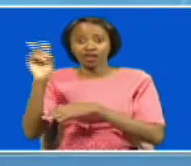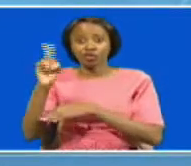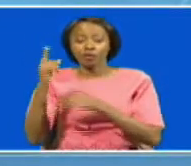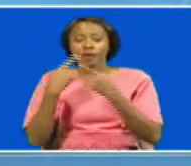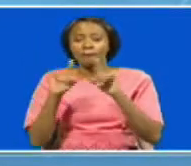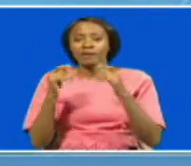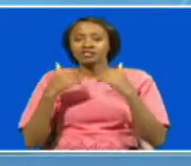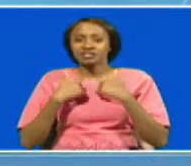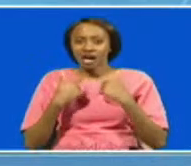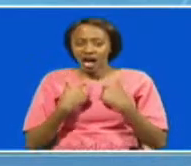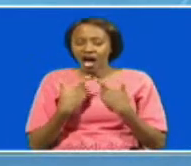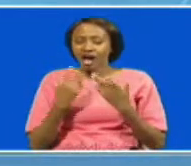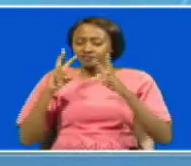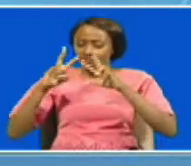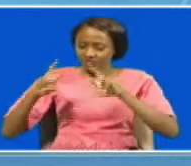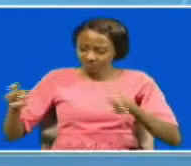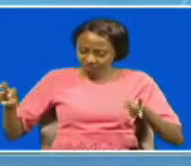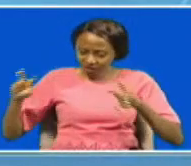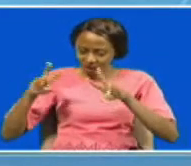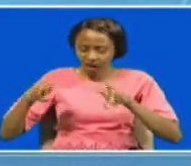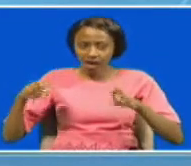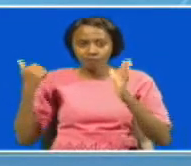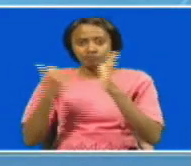to facilitate further tests and